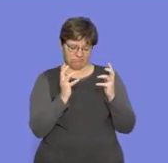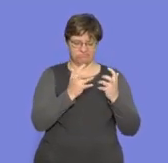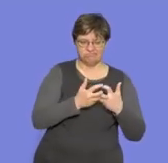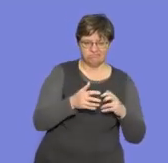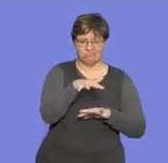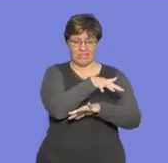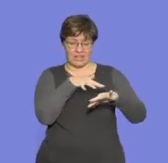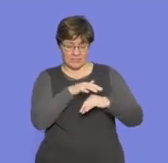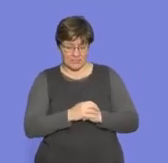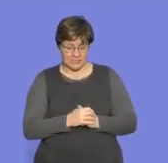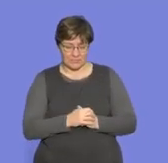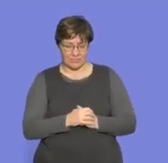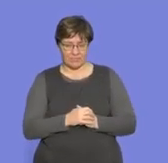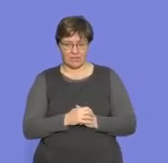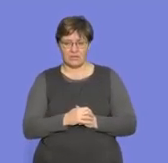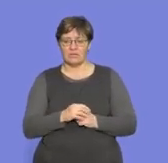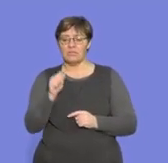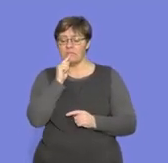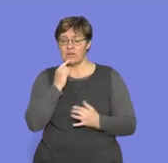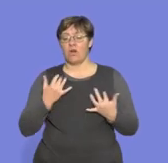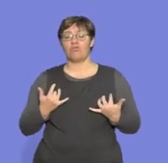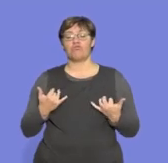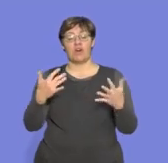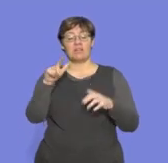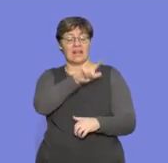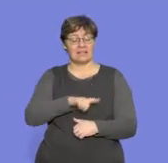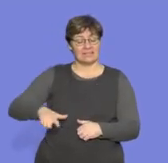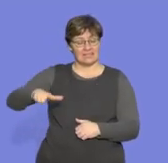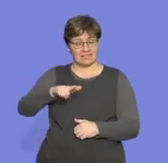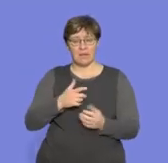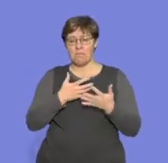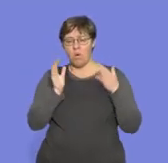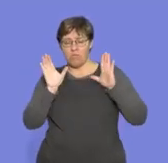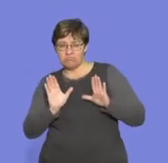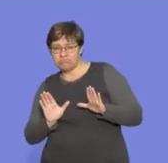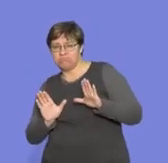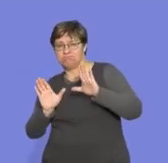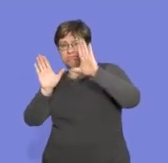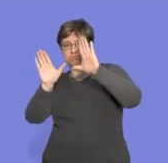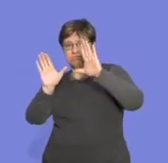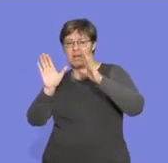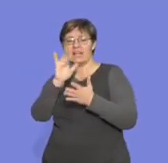The next area we're looking at is grasslands, and that forms a significant portion of